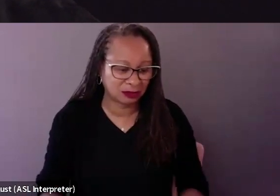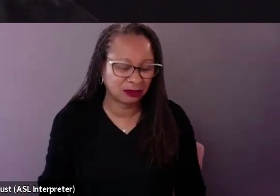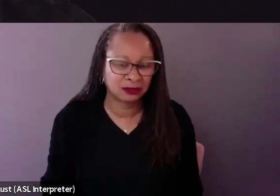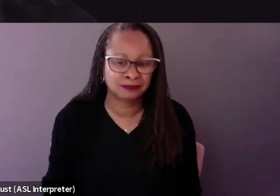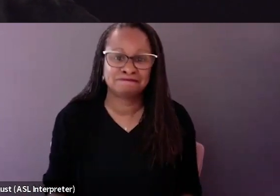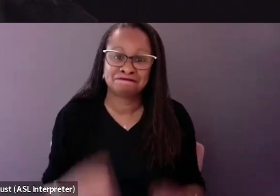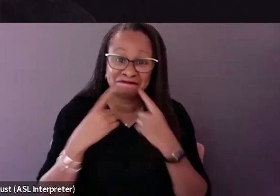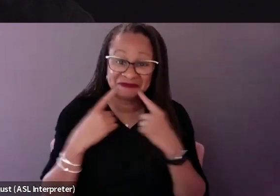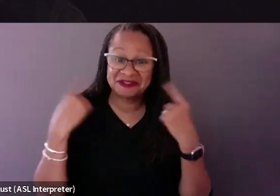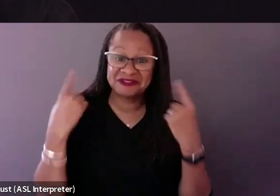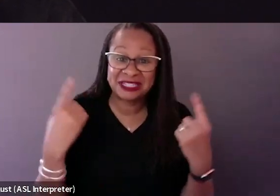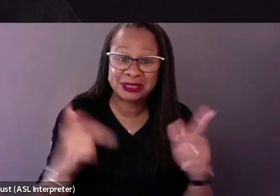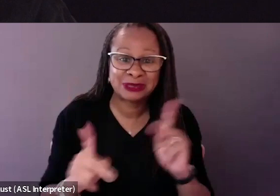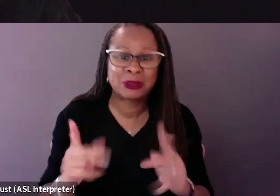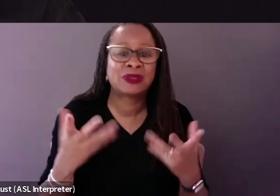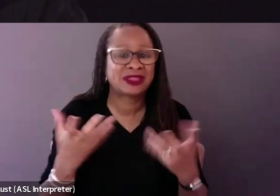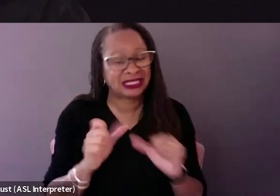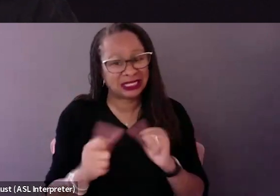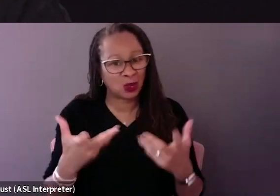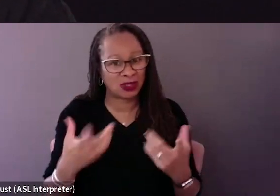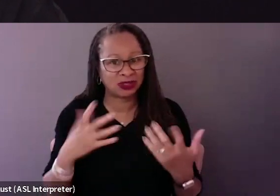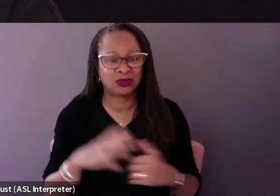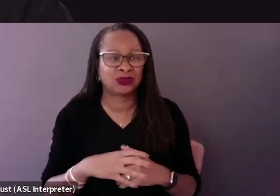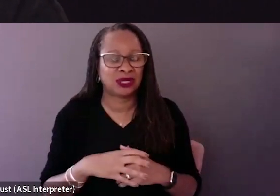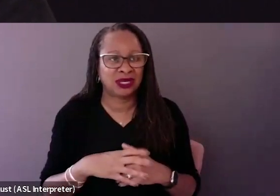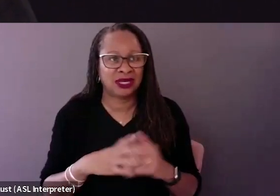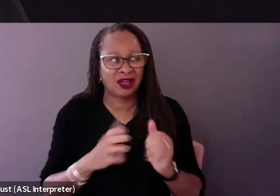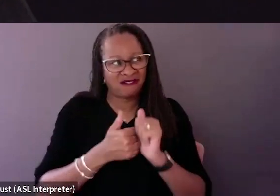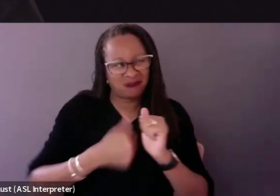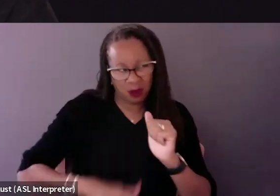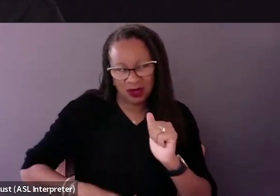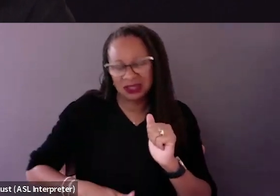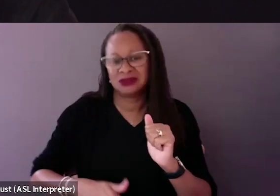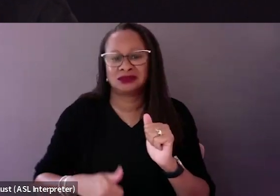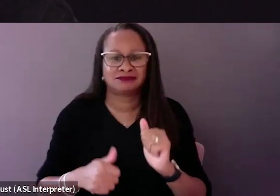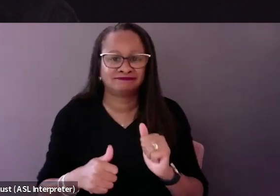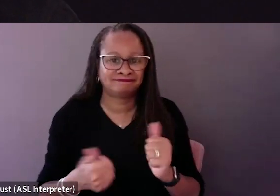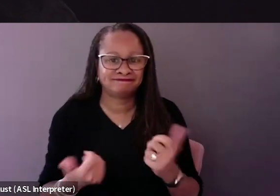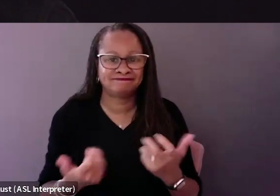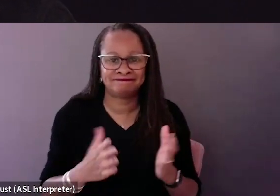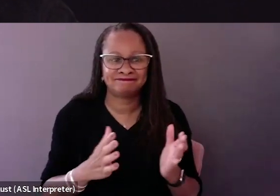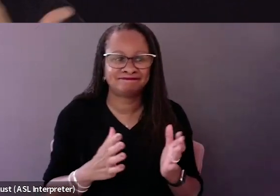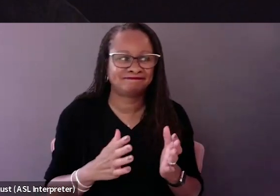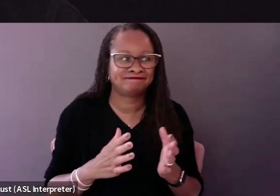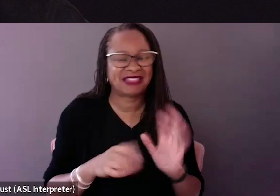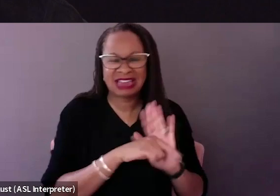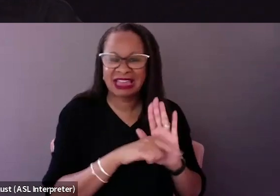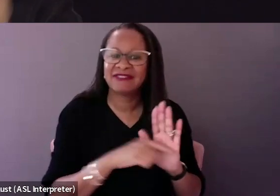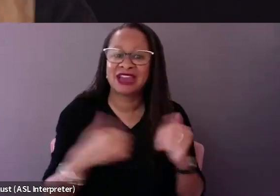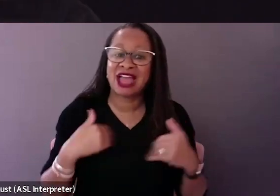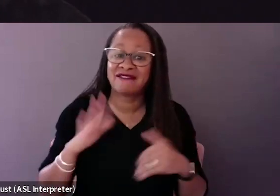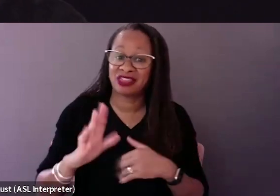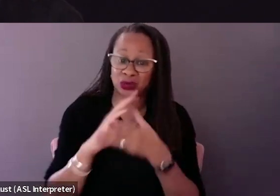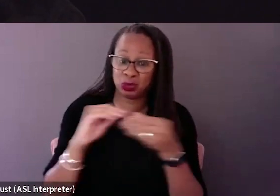famous people, they want to still sort of steer their legacy in a certain way. And I don't think I